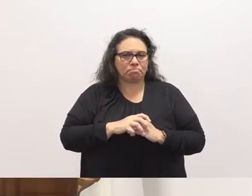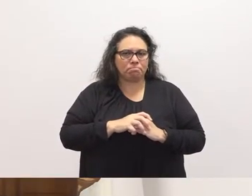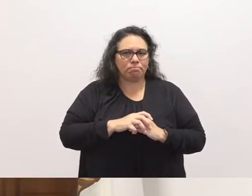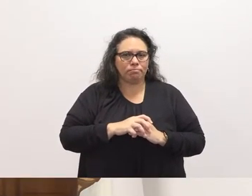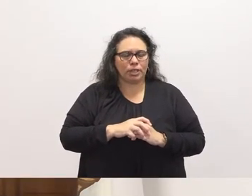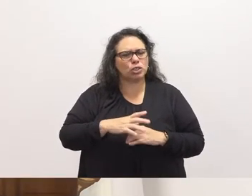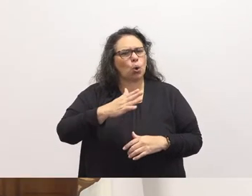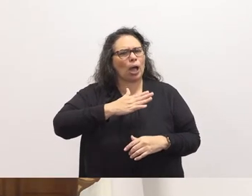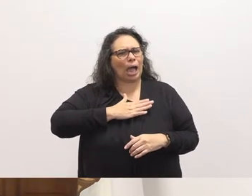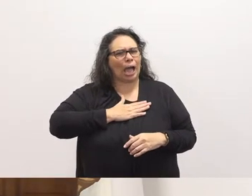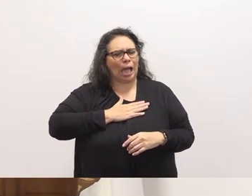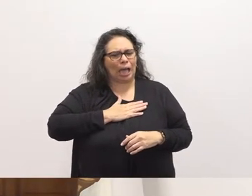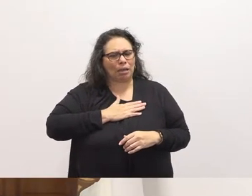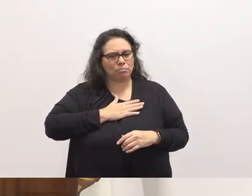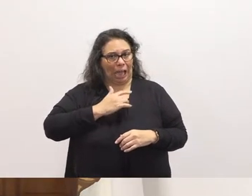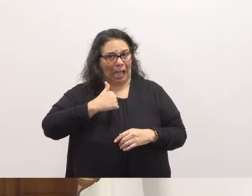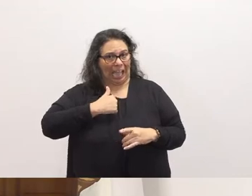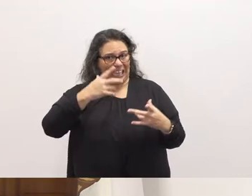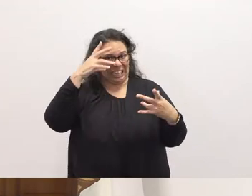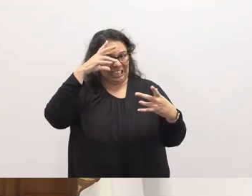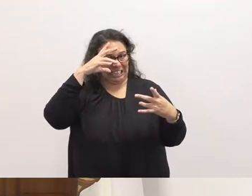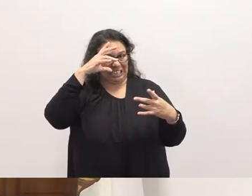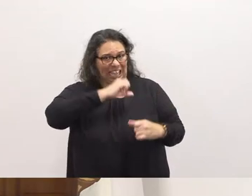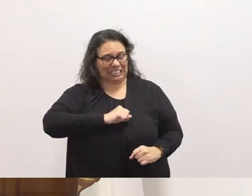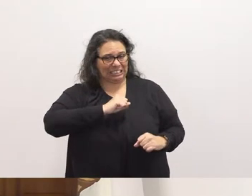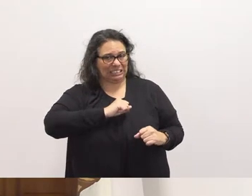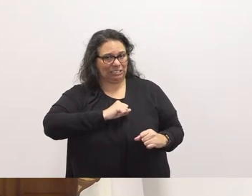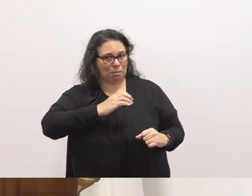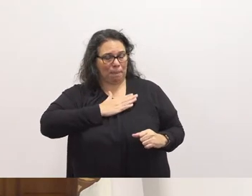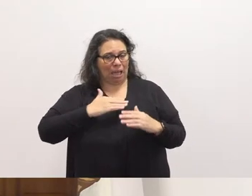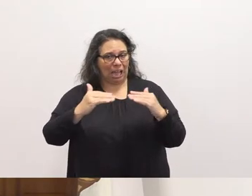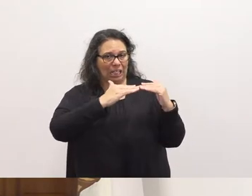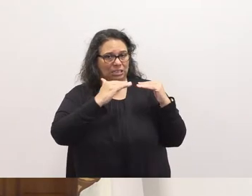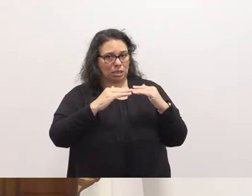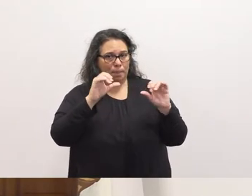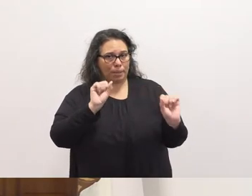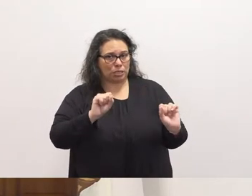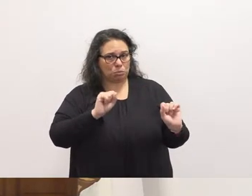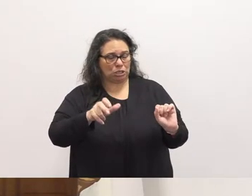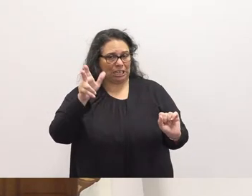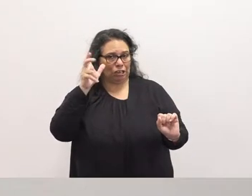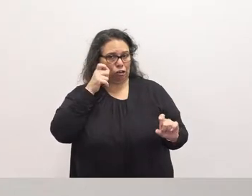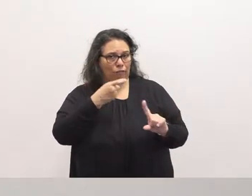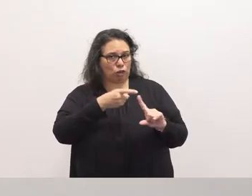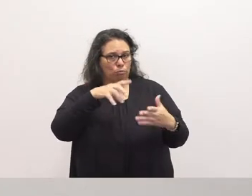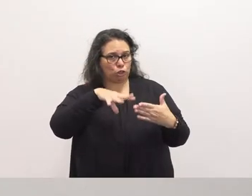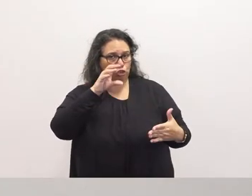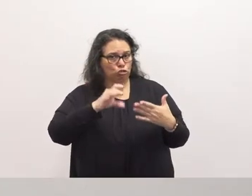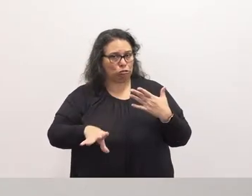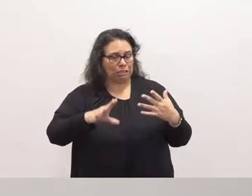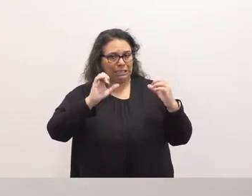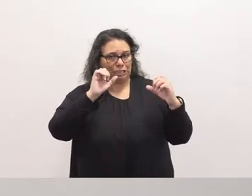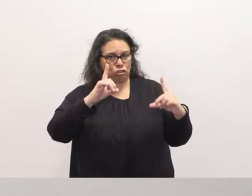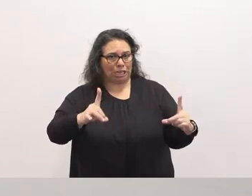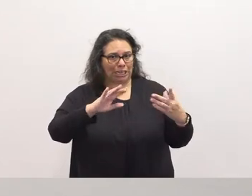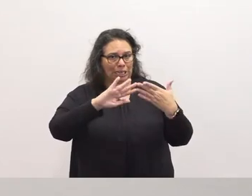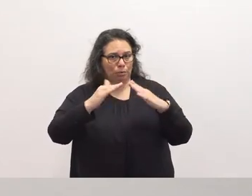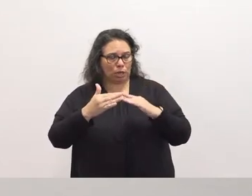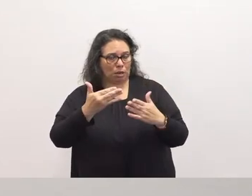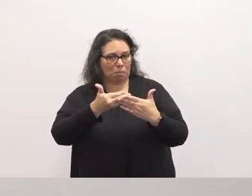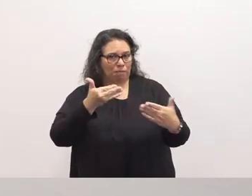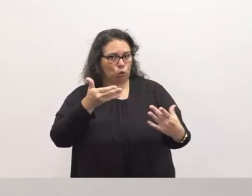So I guess to my colleagues, would it be possible for us to hear from our students, our educators, and our community before